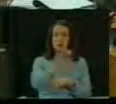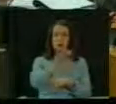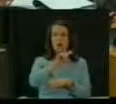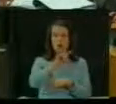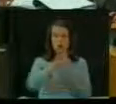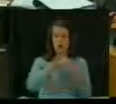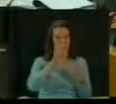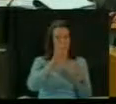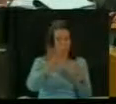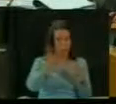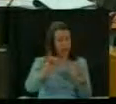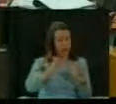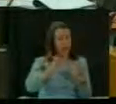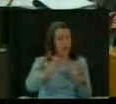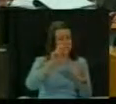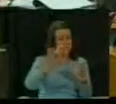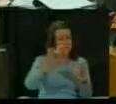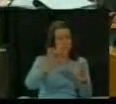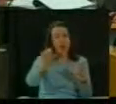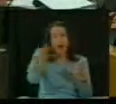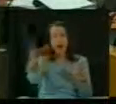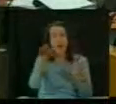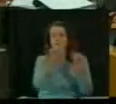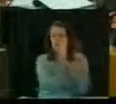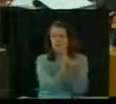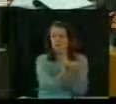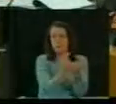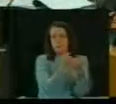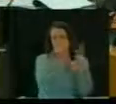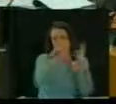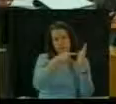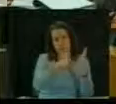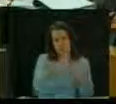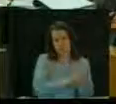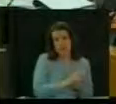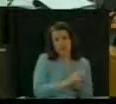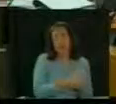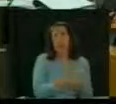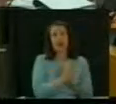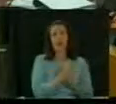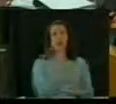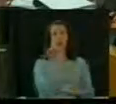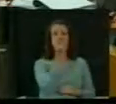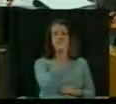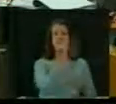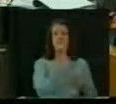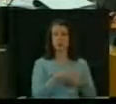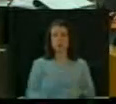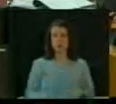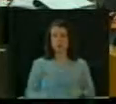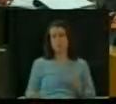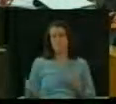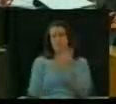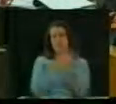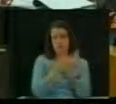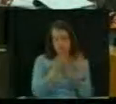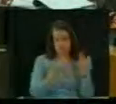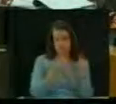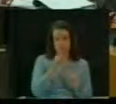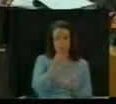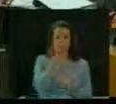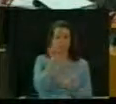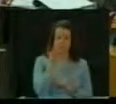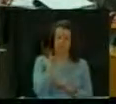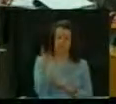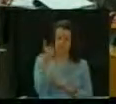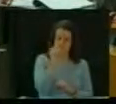into somebody else's hands. I think we need to send this to the comptroller, to the FBI, to the TBI, some other body to